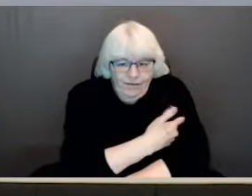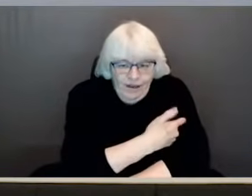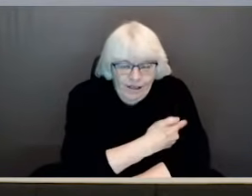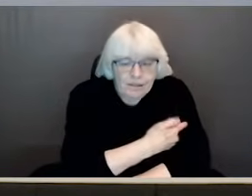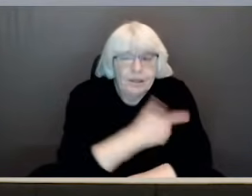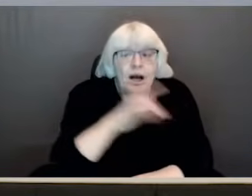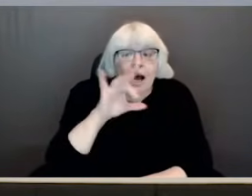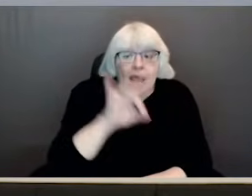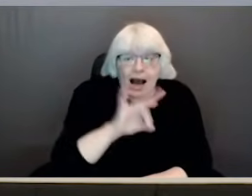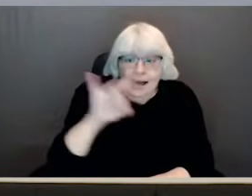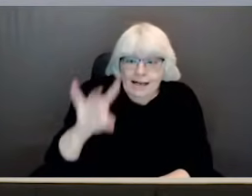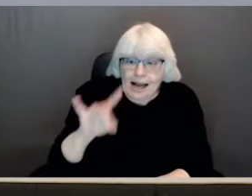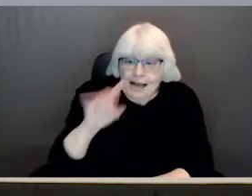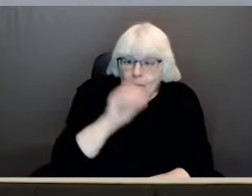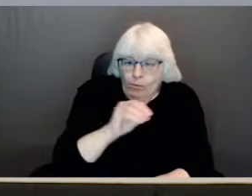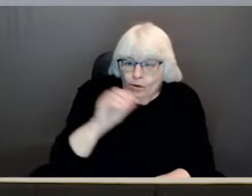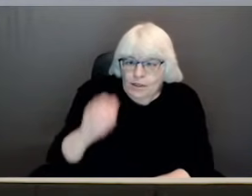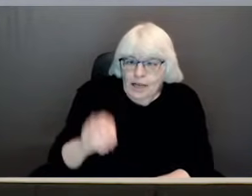Last week,